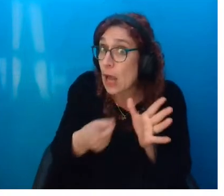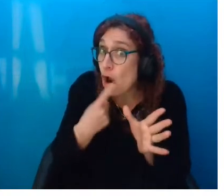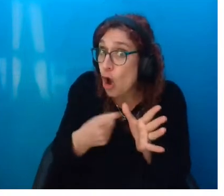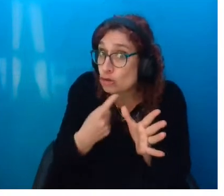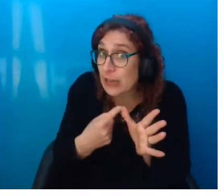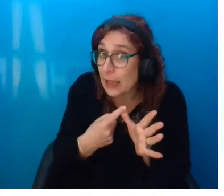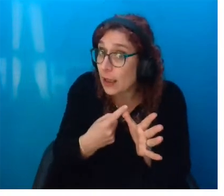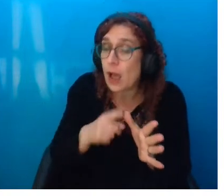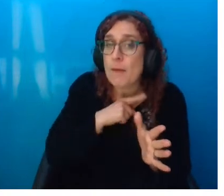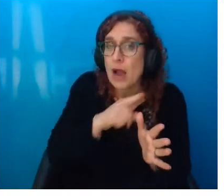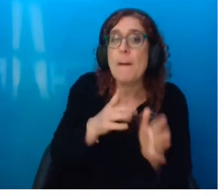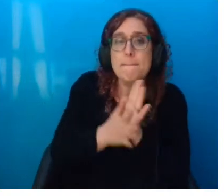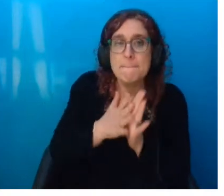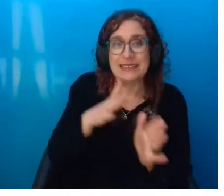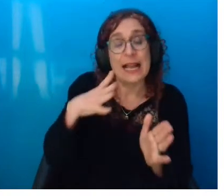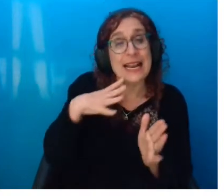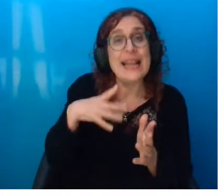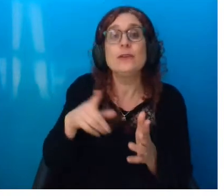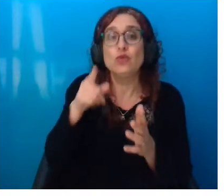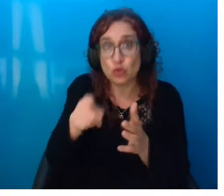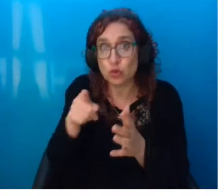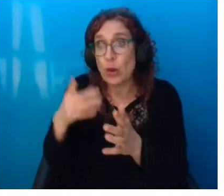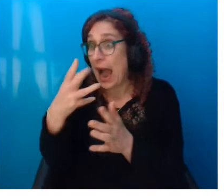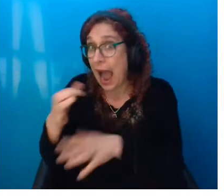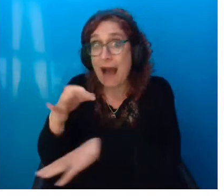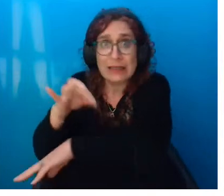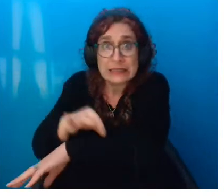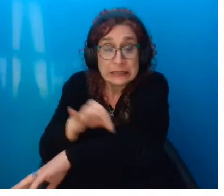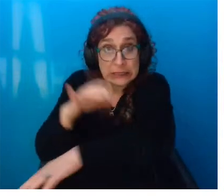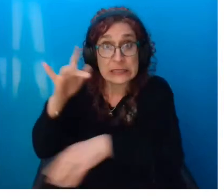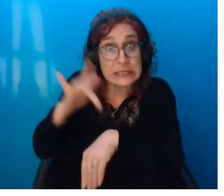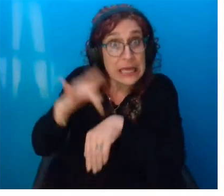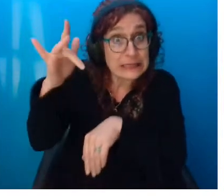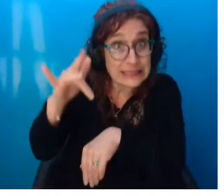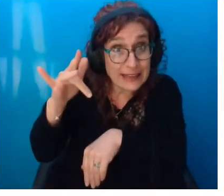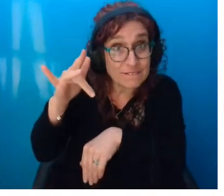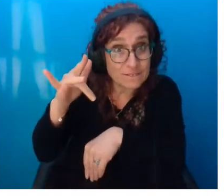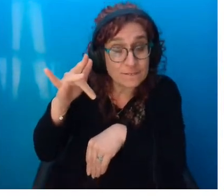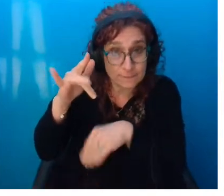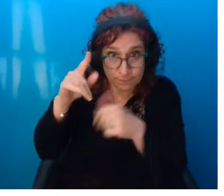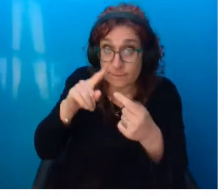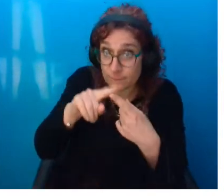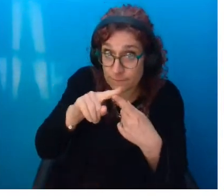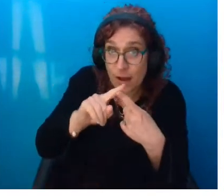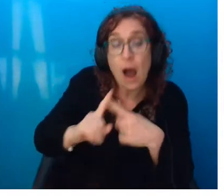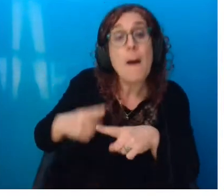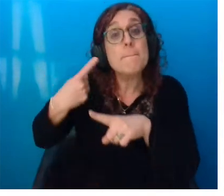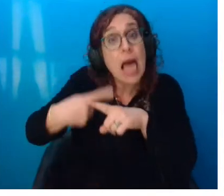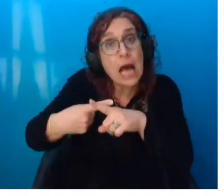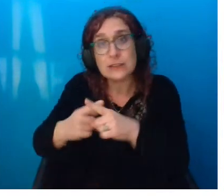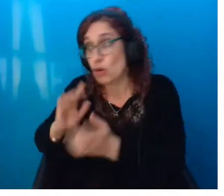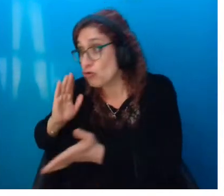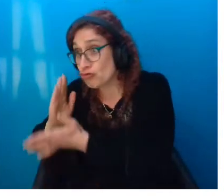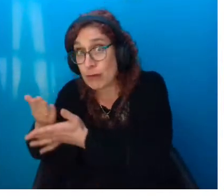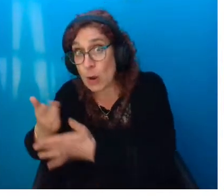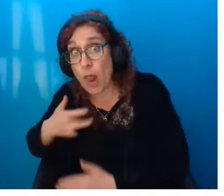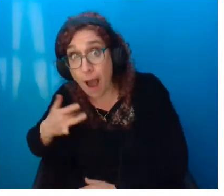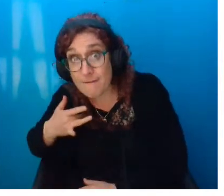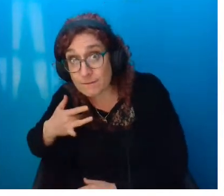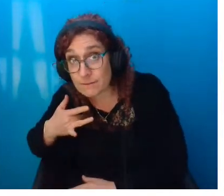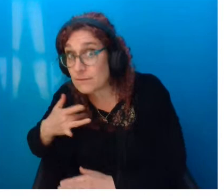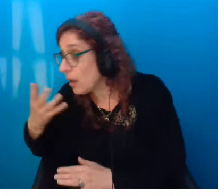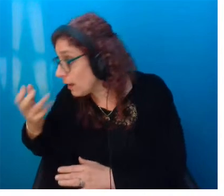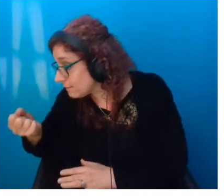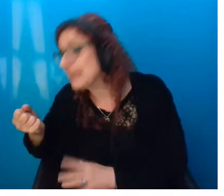plus respond in real life. So allergy means sensitization plus clinical real life reactivity in a real world setting. And it needs to